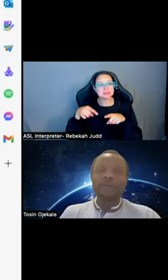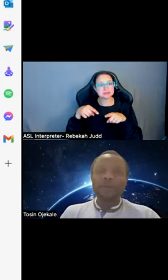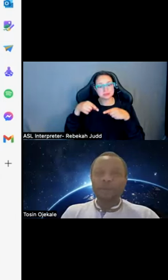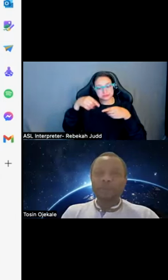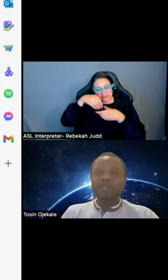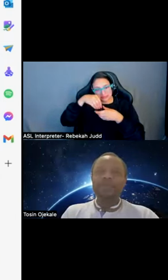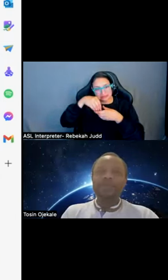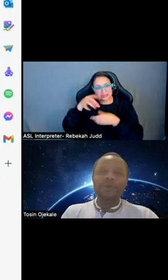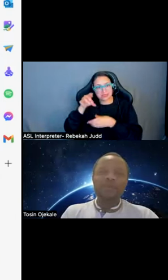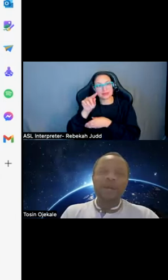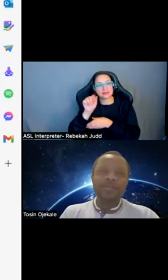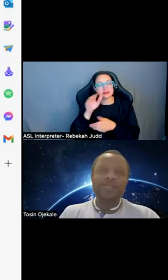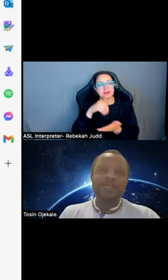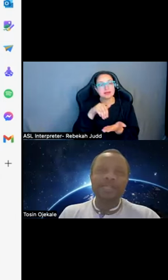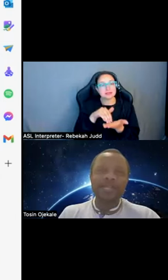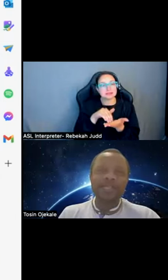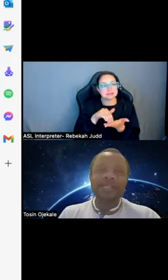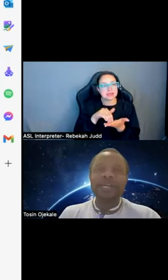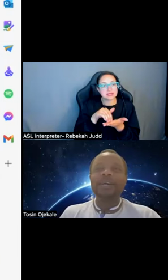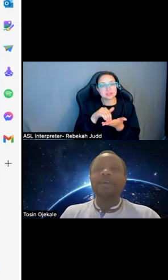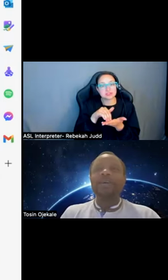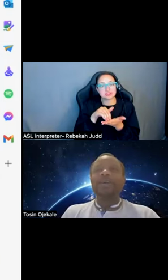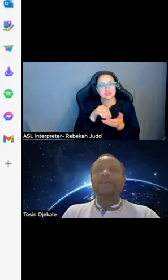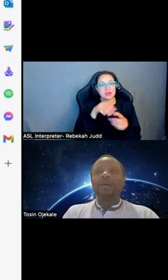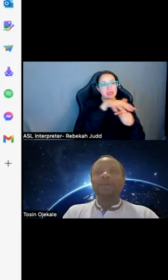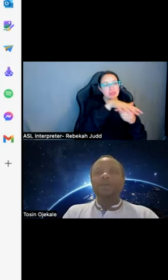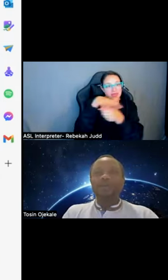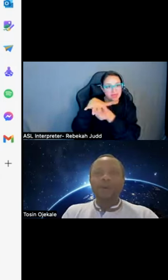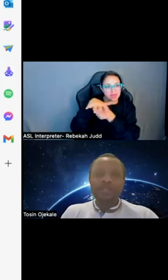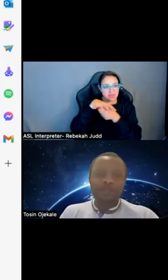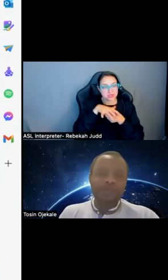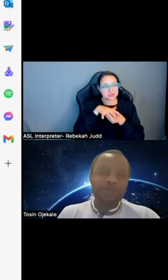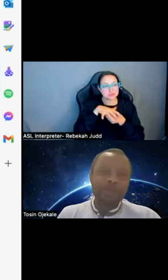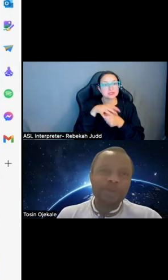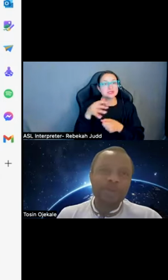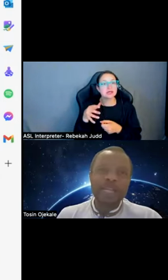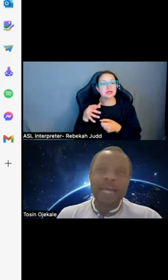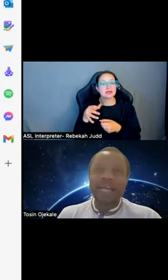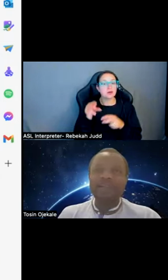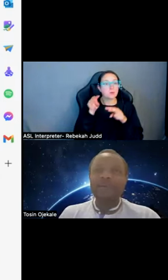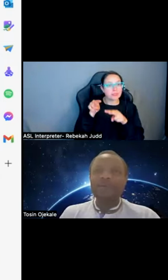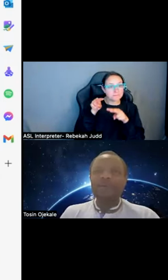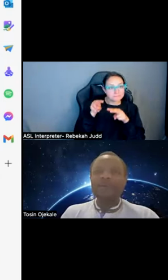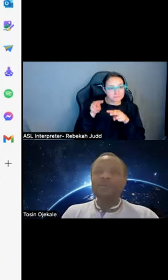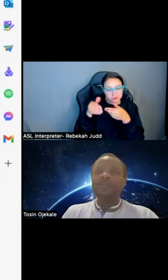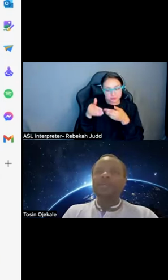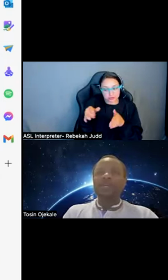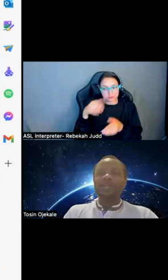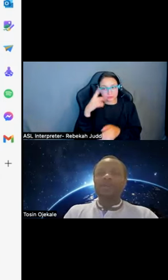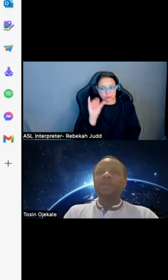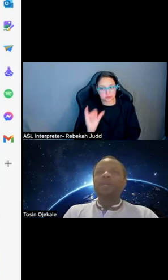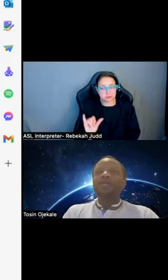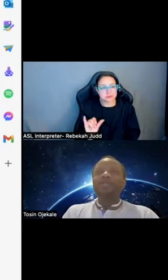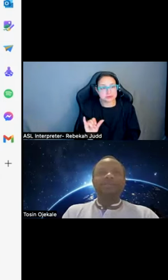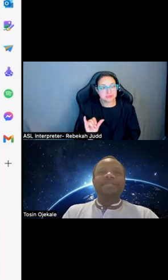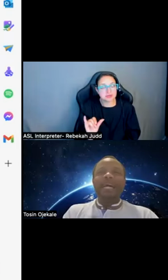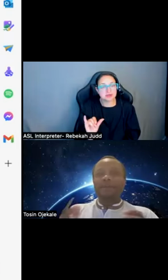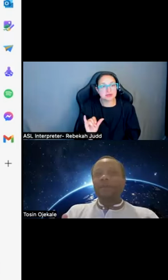of the rooms that you will come across in a data center, what the monitoring room looks like, and all of those.